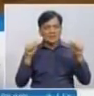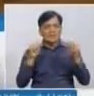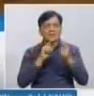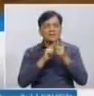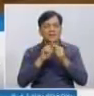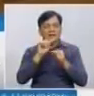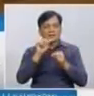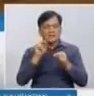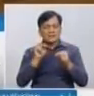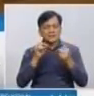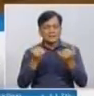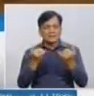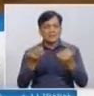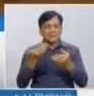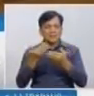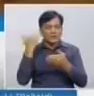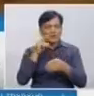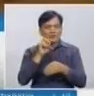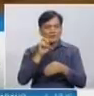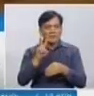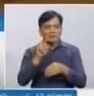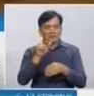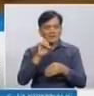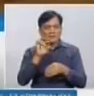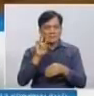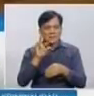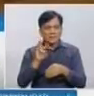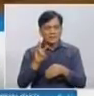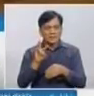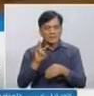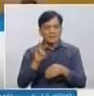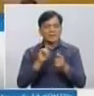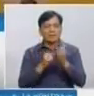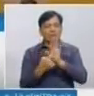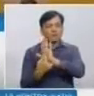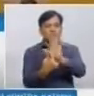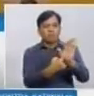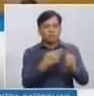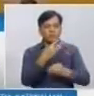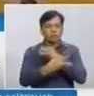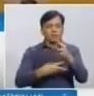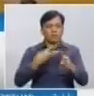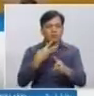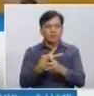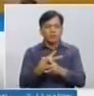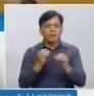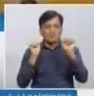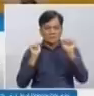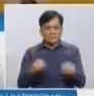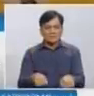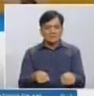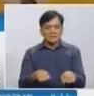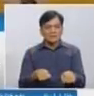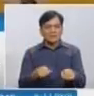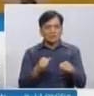ASEAN summit last November 2017. We have shown the world that we are capable